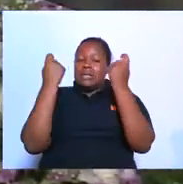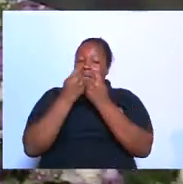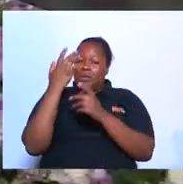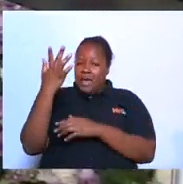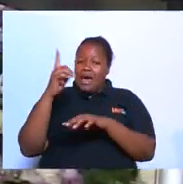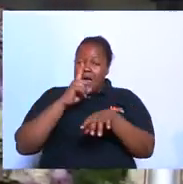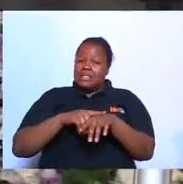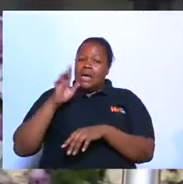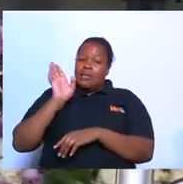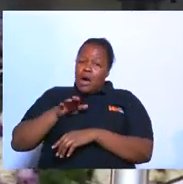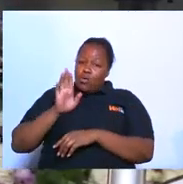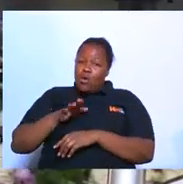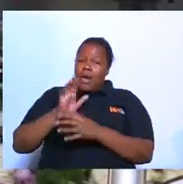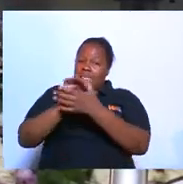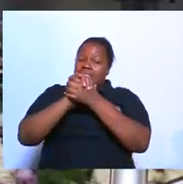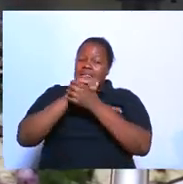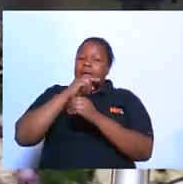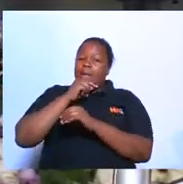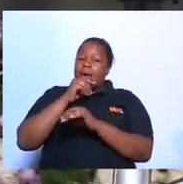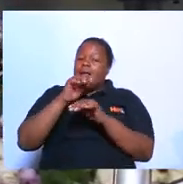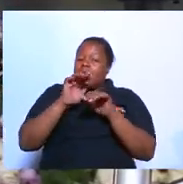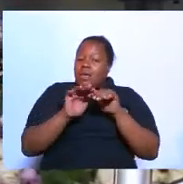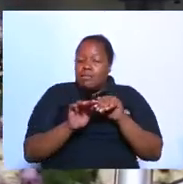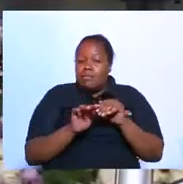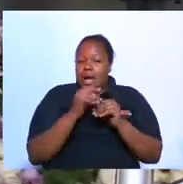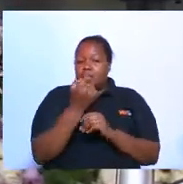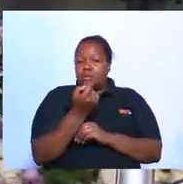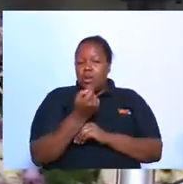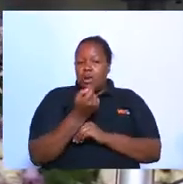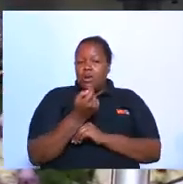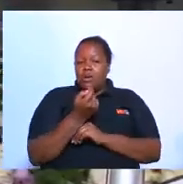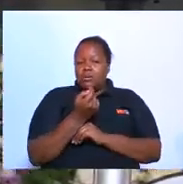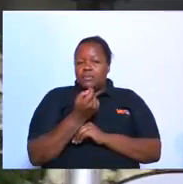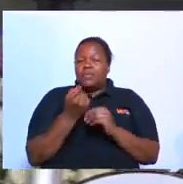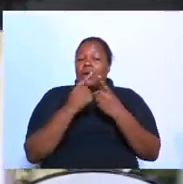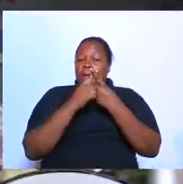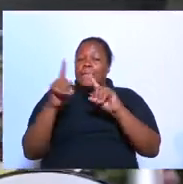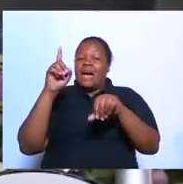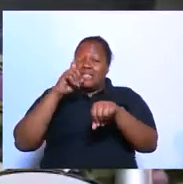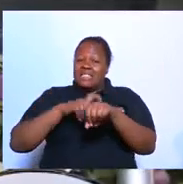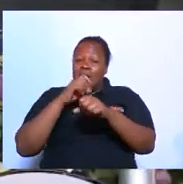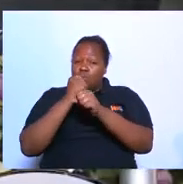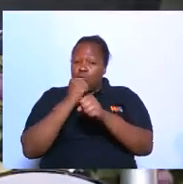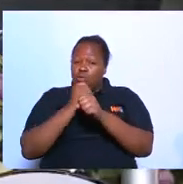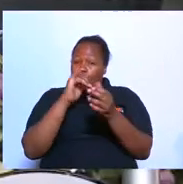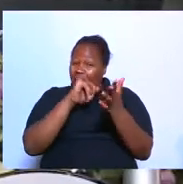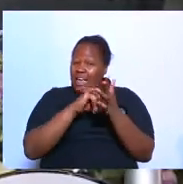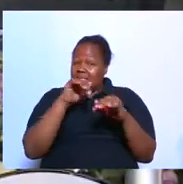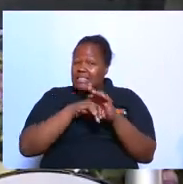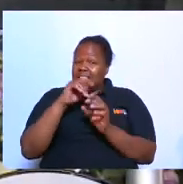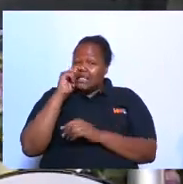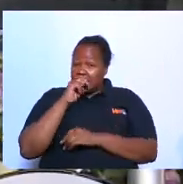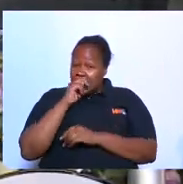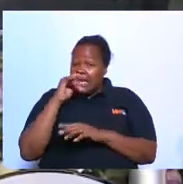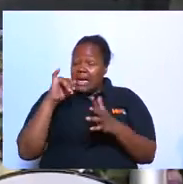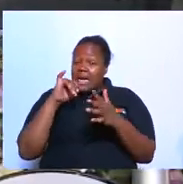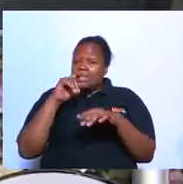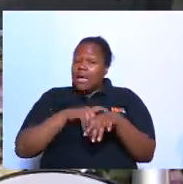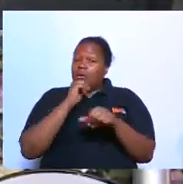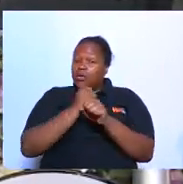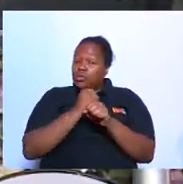they bend down a bit but when you do back home where I'm coming from when you do